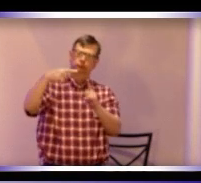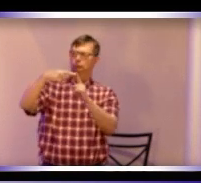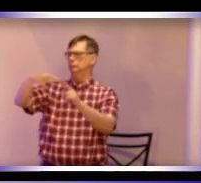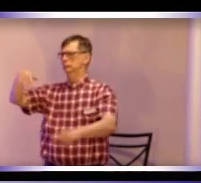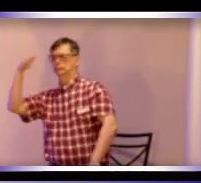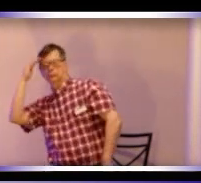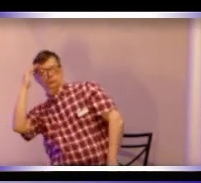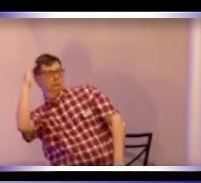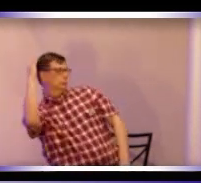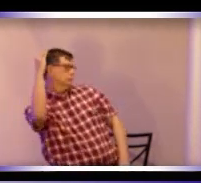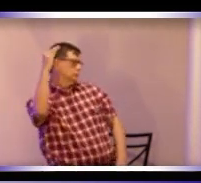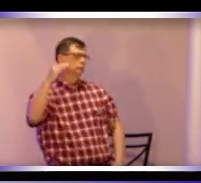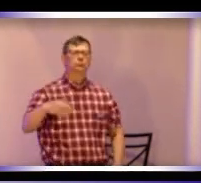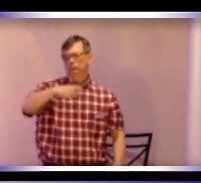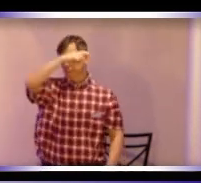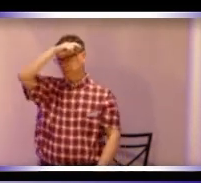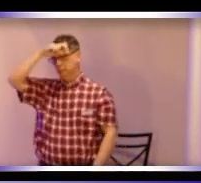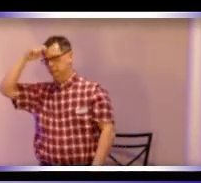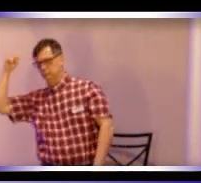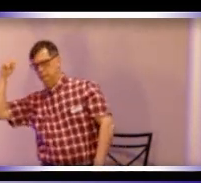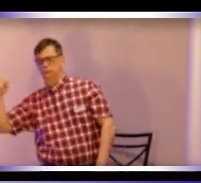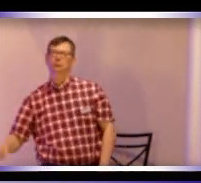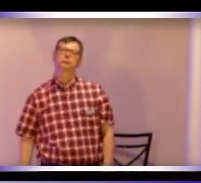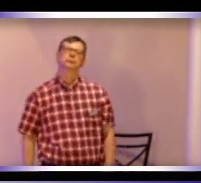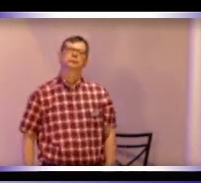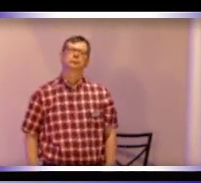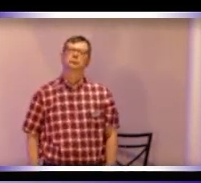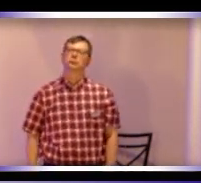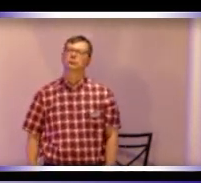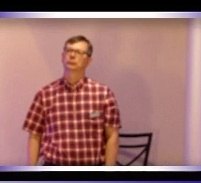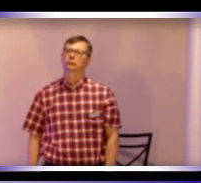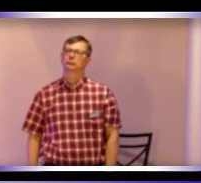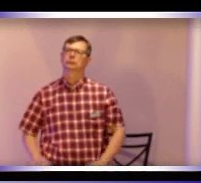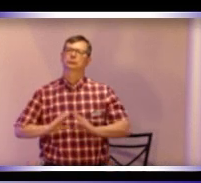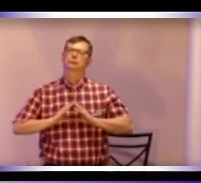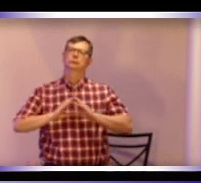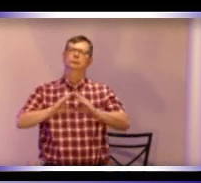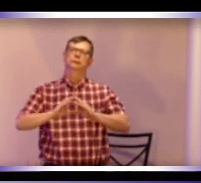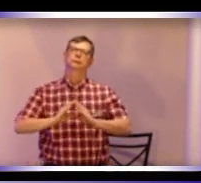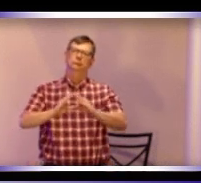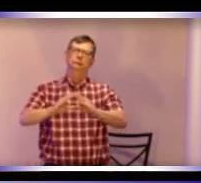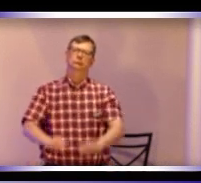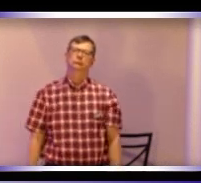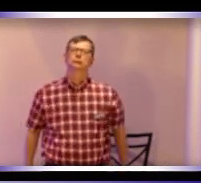think and remember the gifts